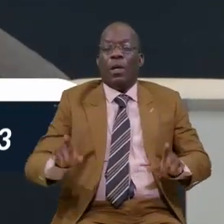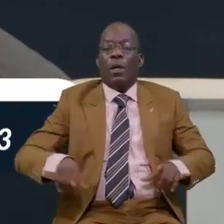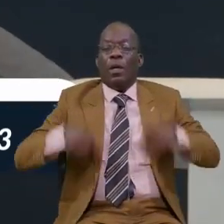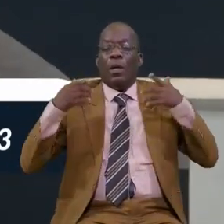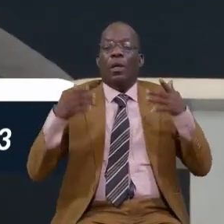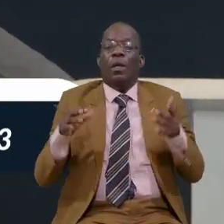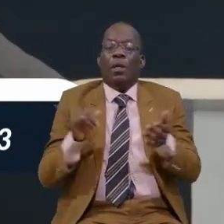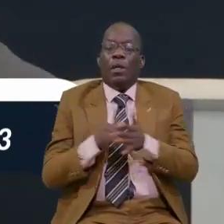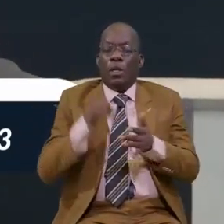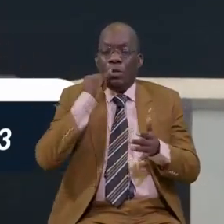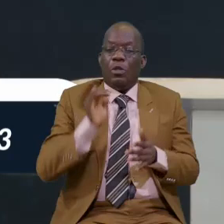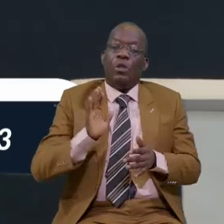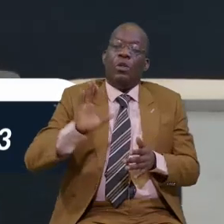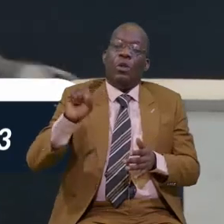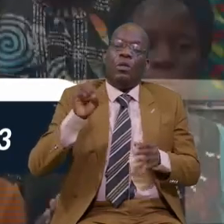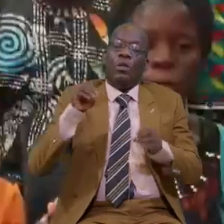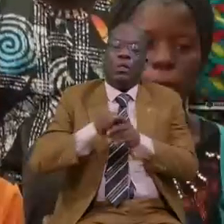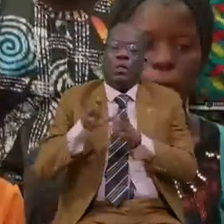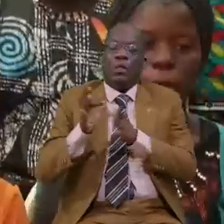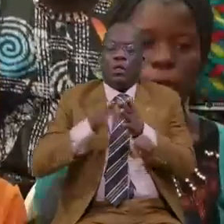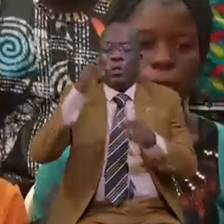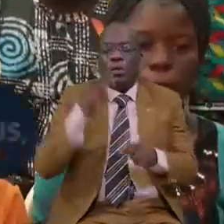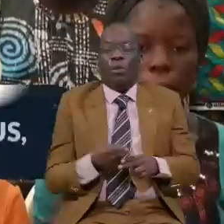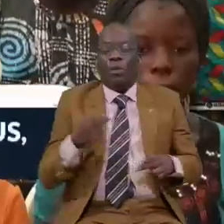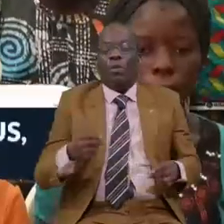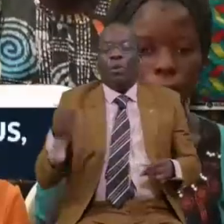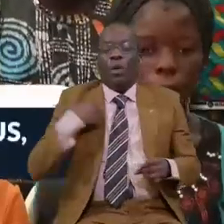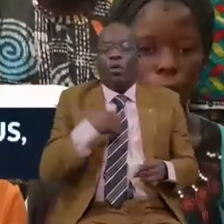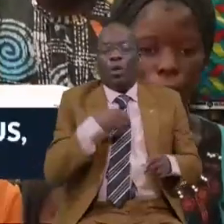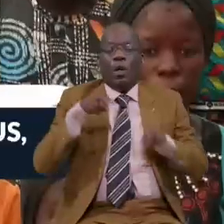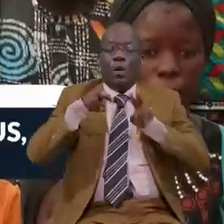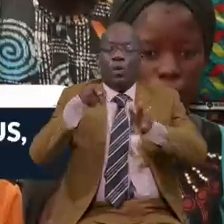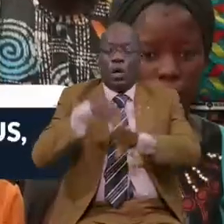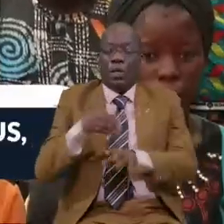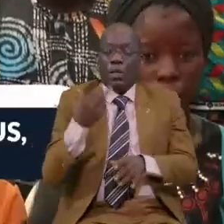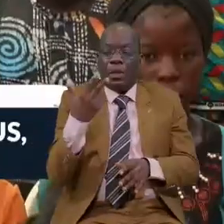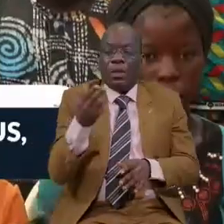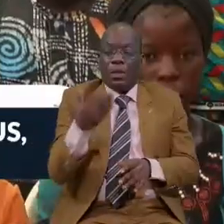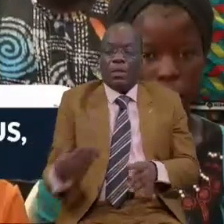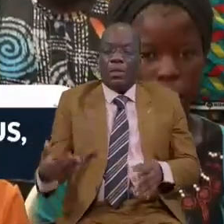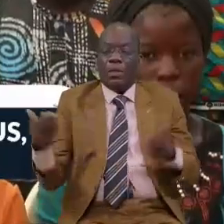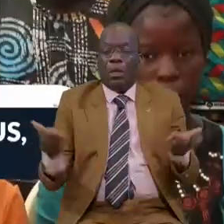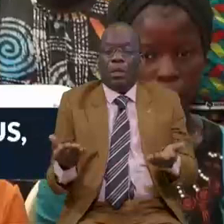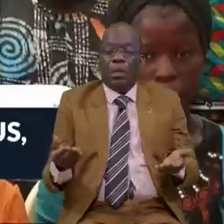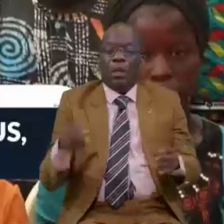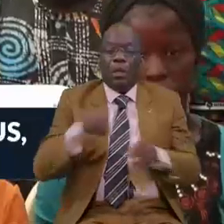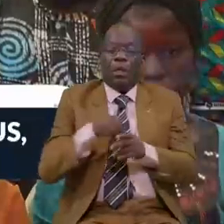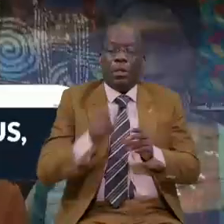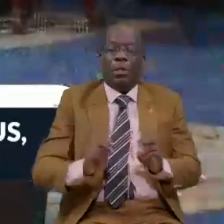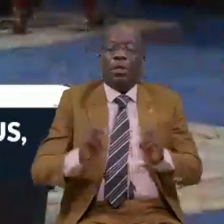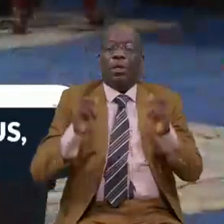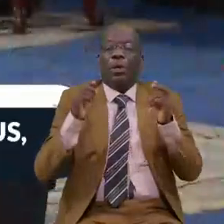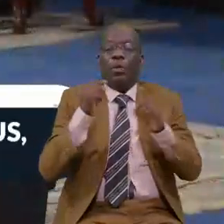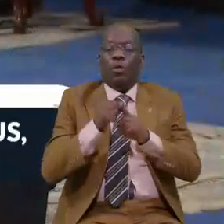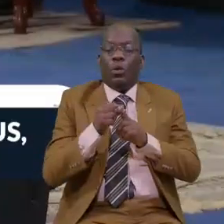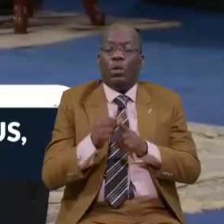in Jesus' name. And we're looking at three things here in the message. Number one, we're looking